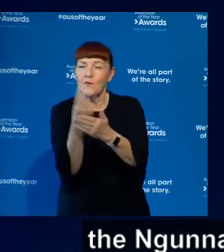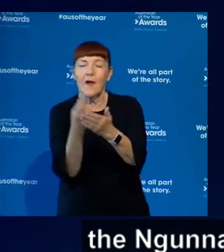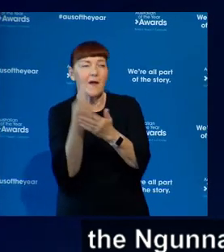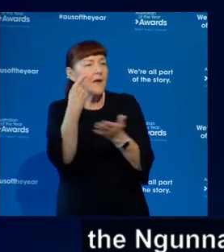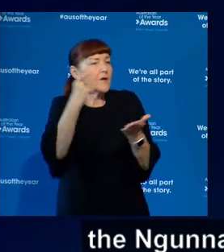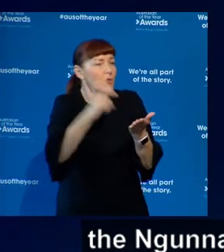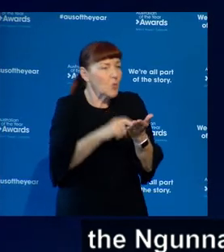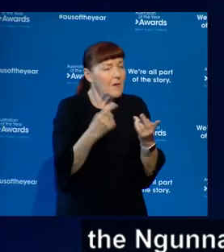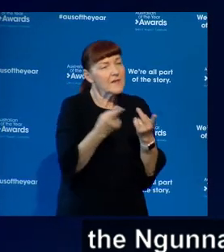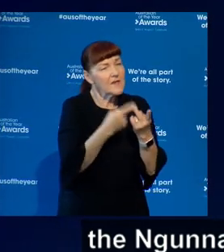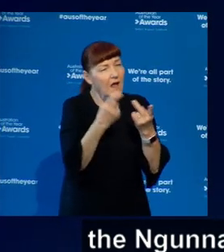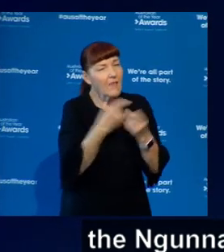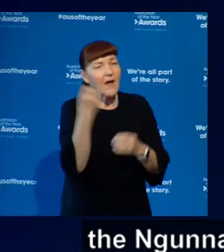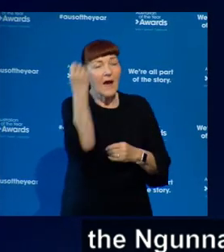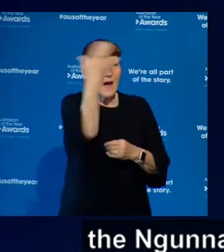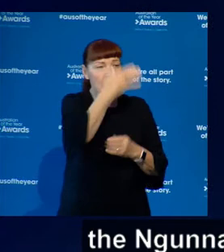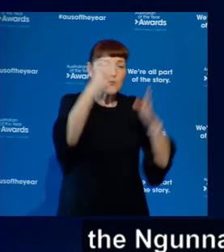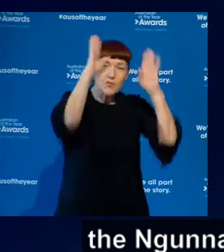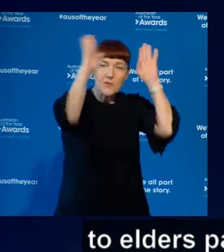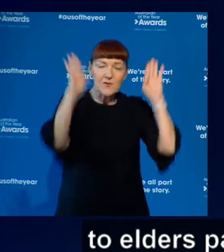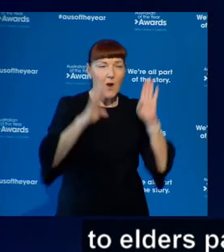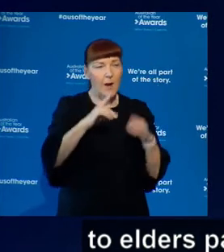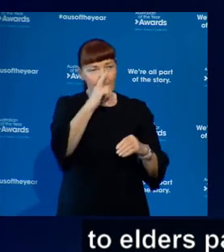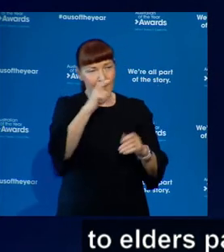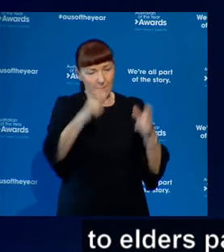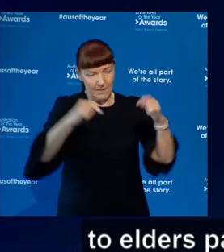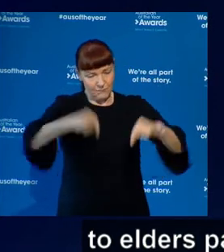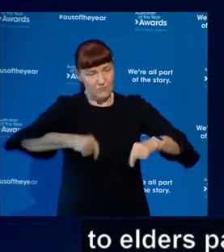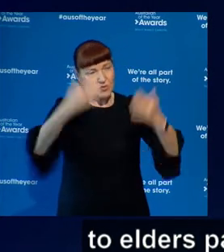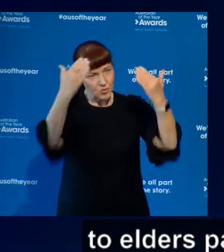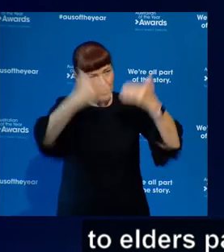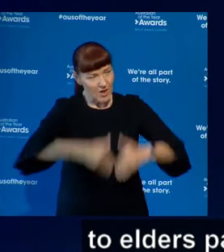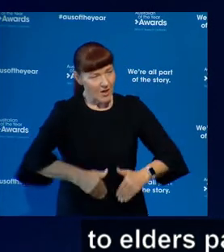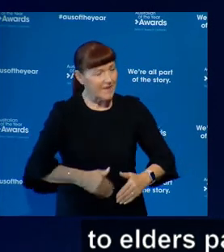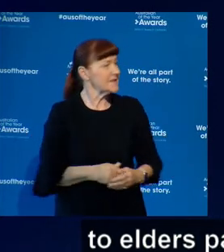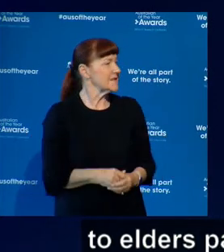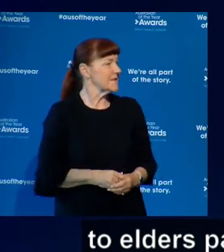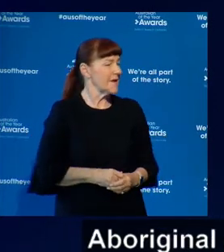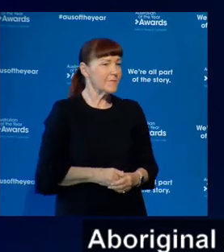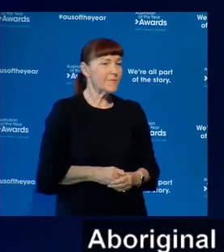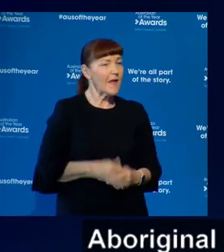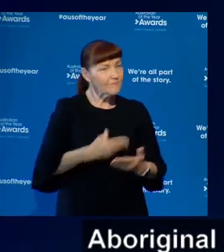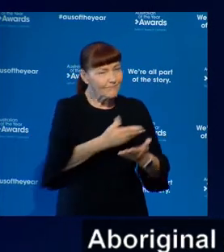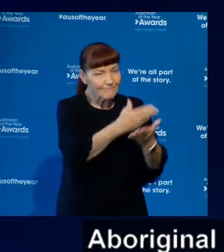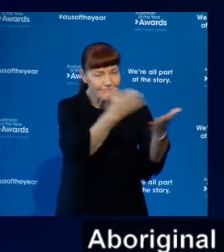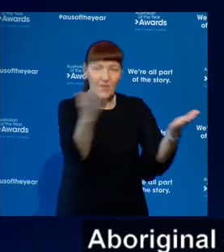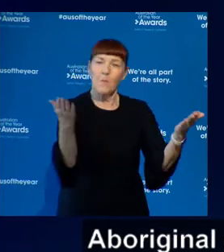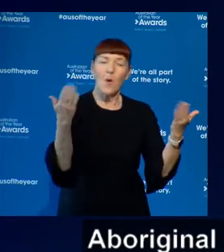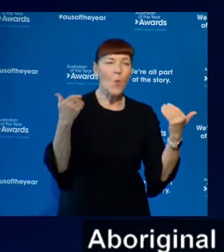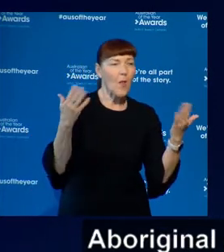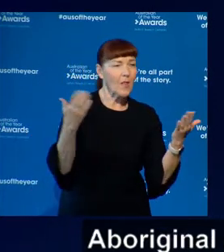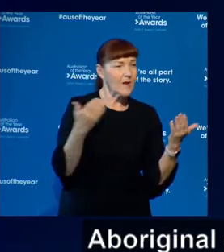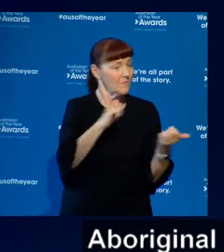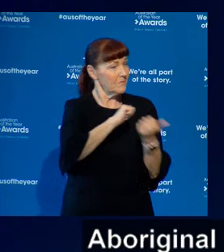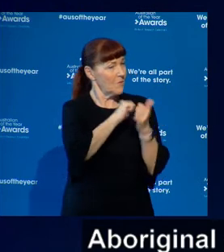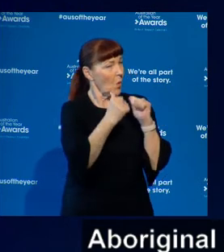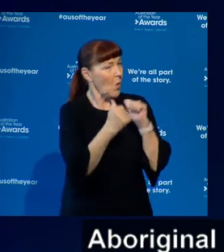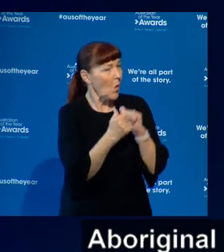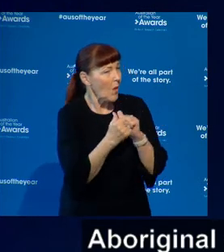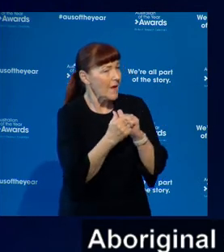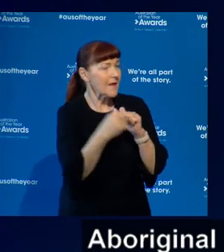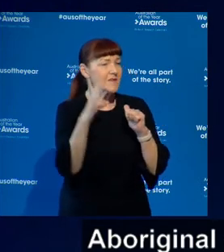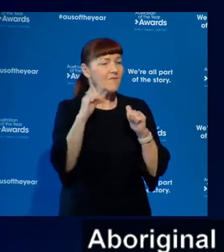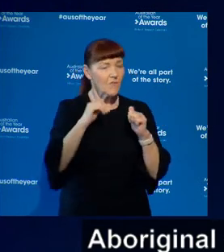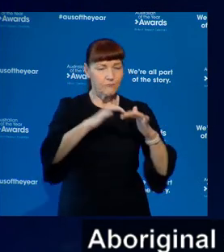Aboriginal Torres Strait Islander people who are with us this evening. Can I extend my welcome too to colleagues from